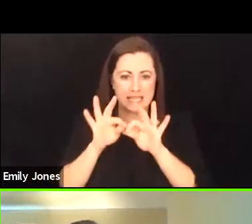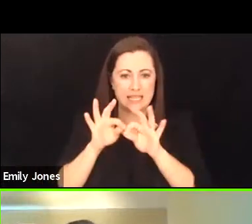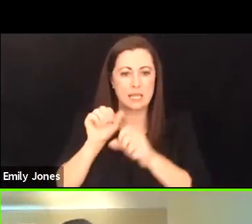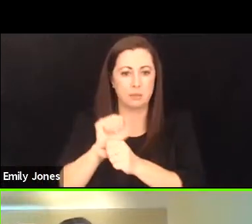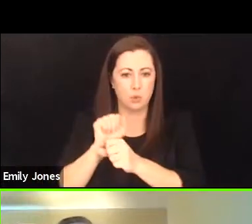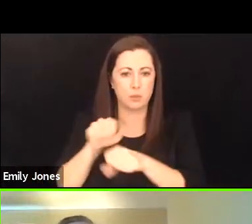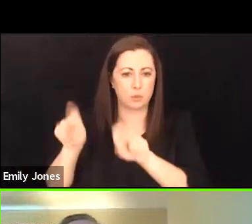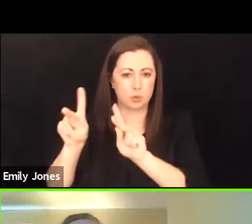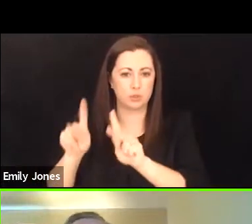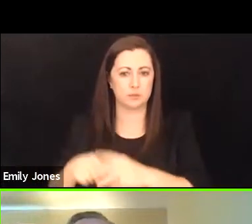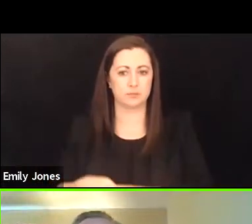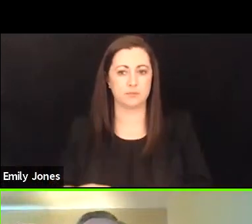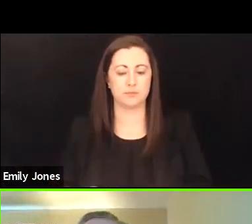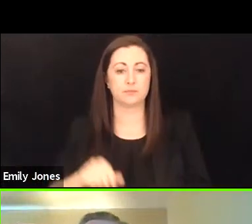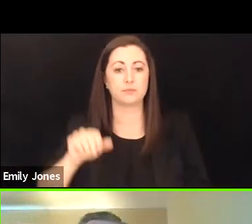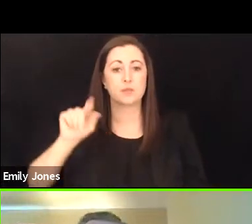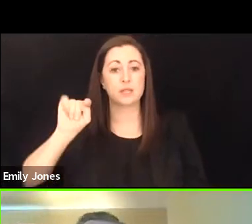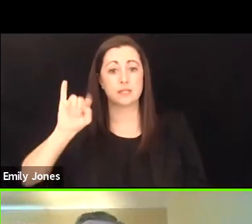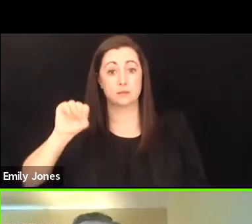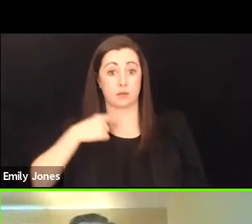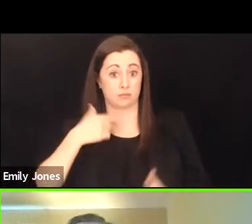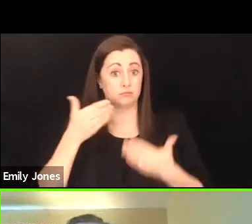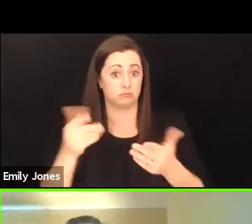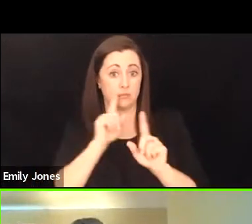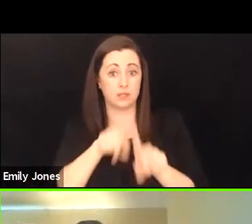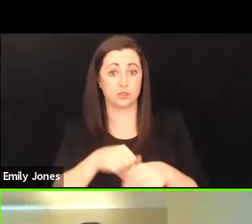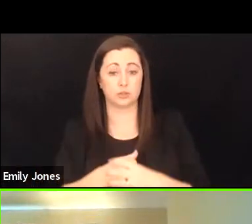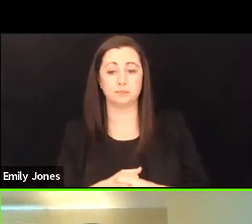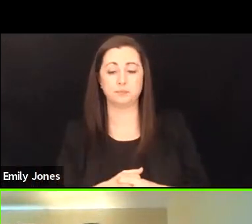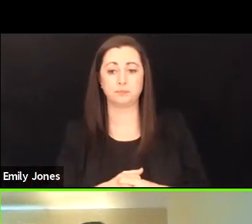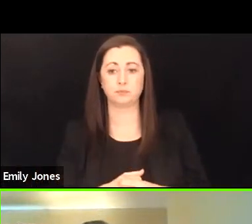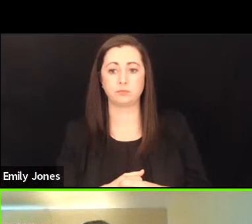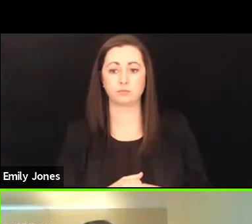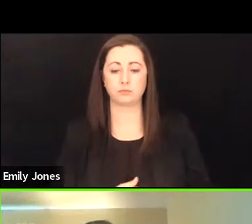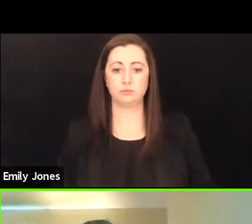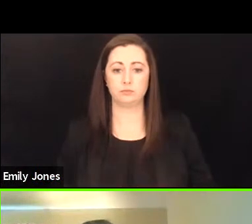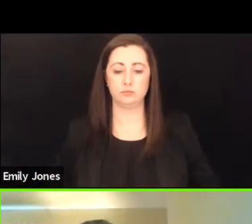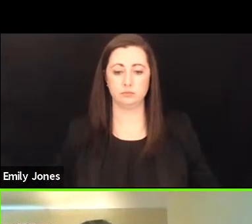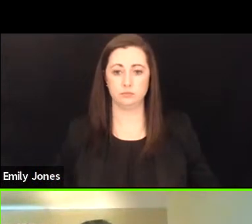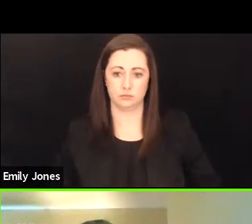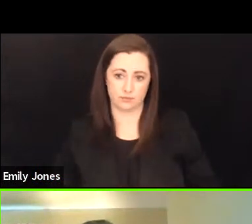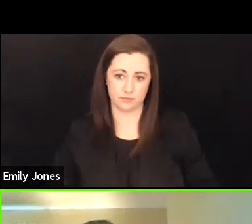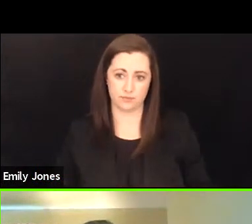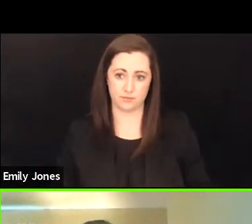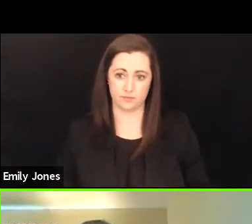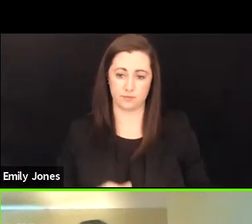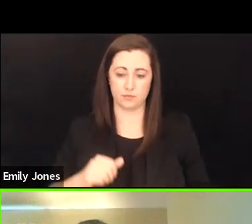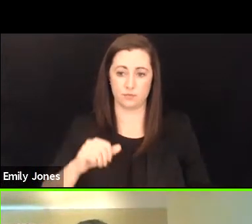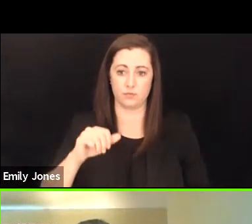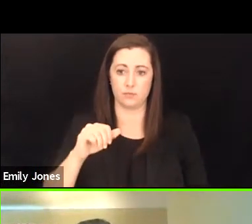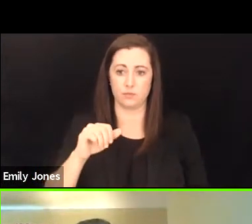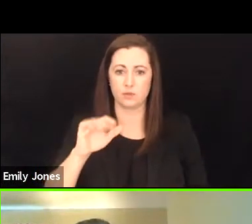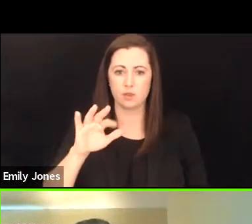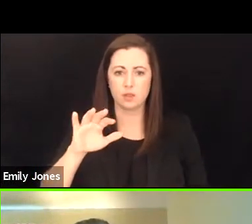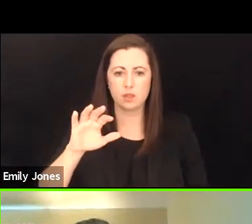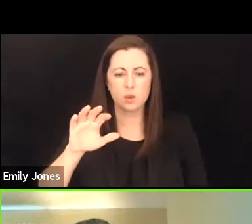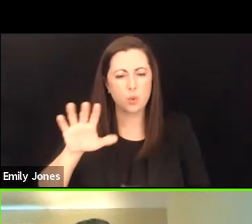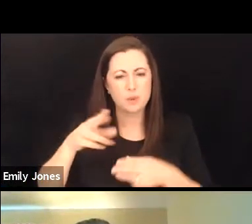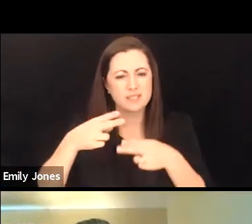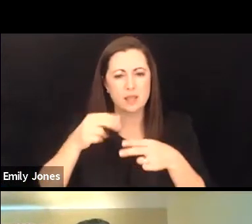I'll go ahead and take that one. First and foremost, I can't agree more with Ms. Sheehy. Is it